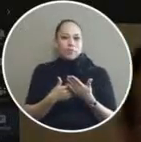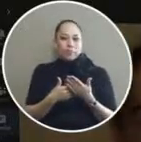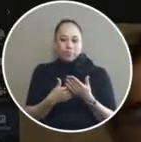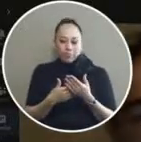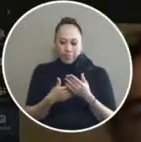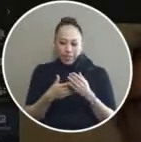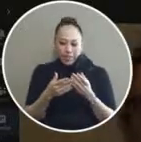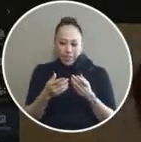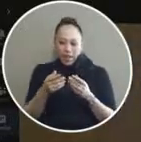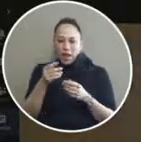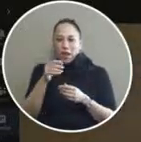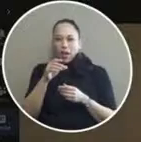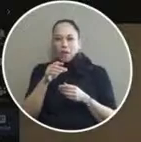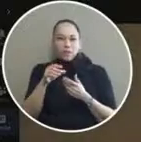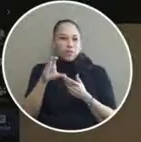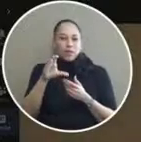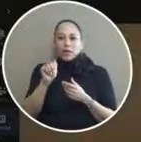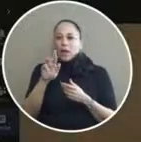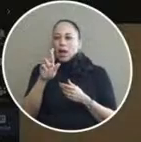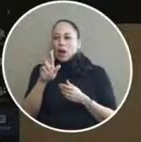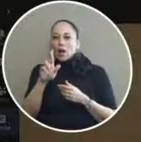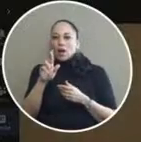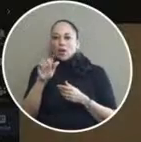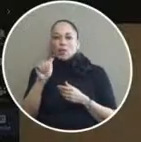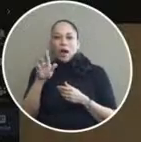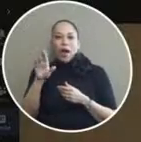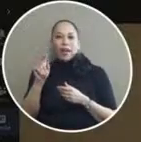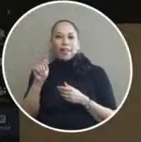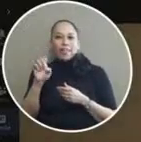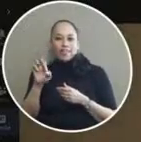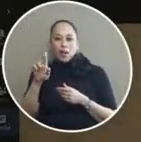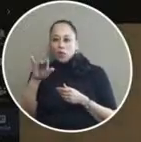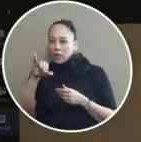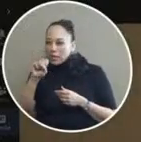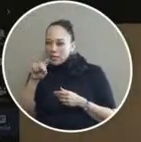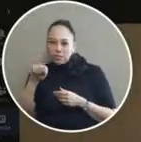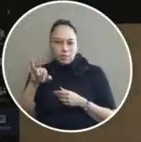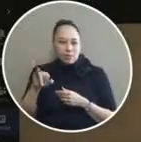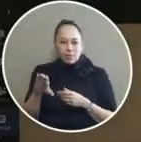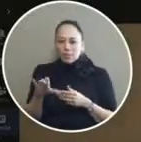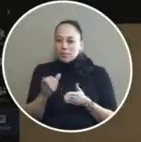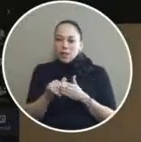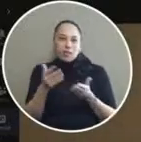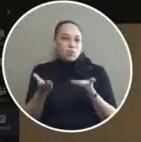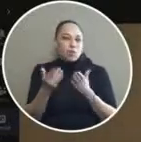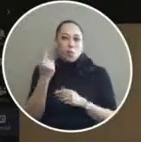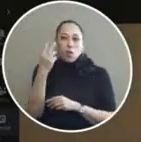or characteristics of the positive cases, and that is one of the reasons.